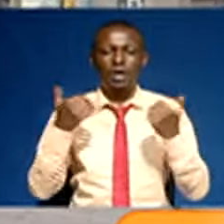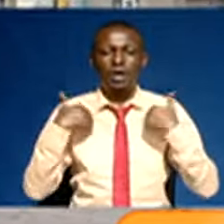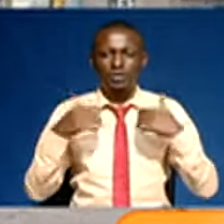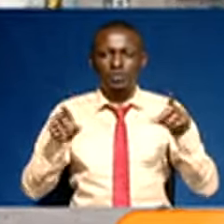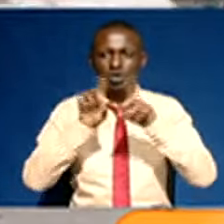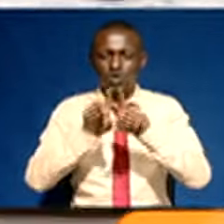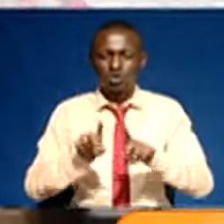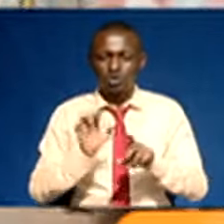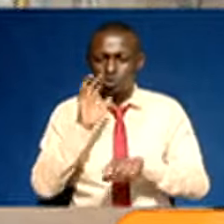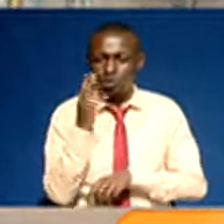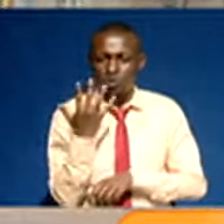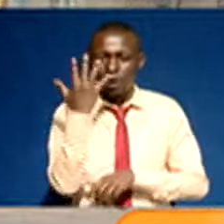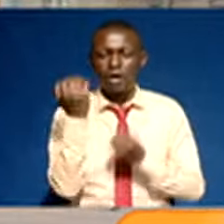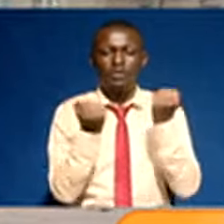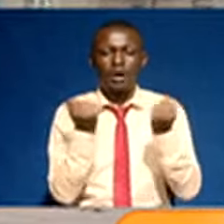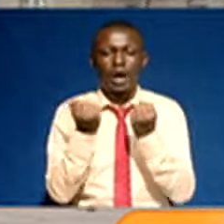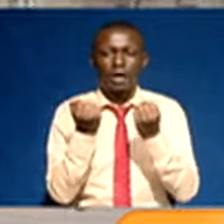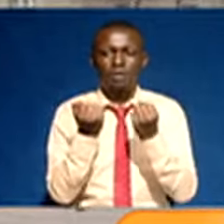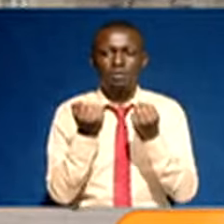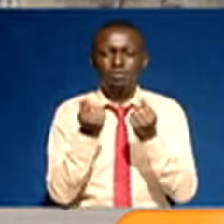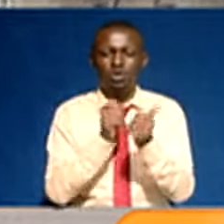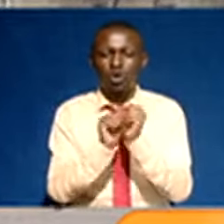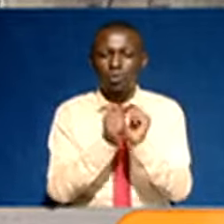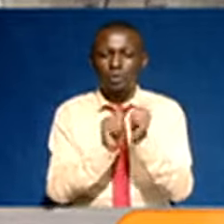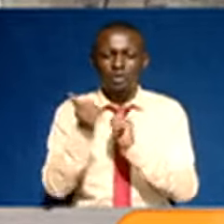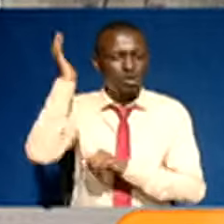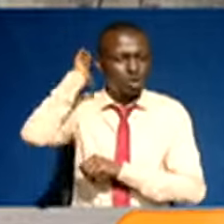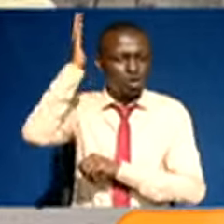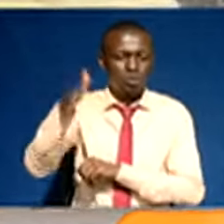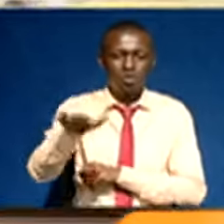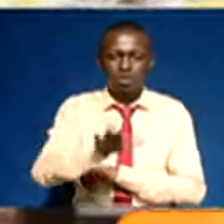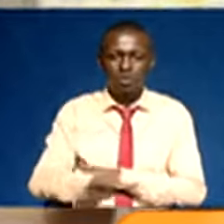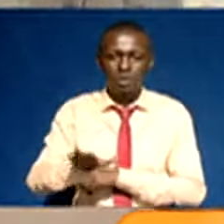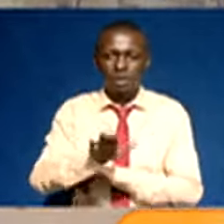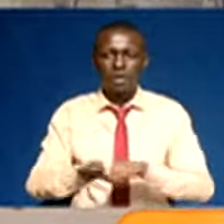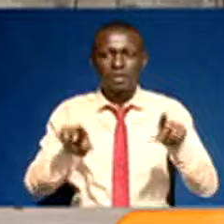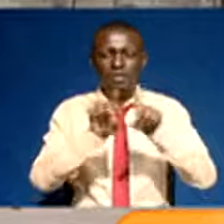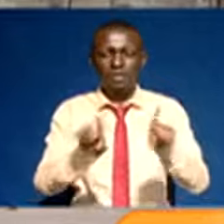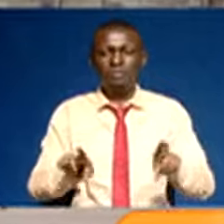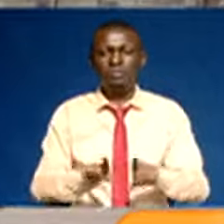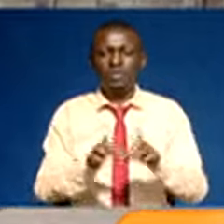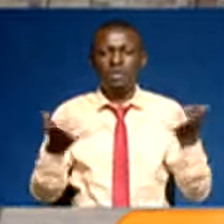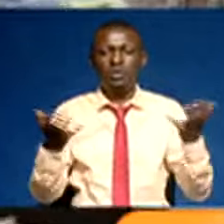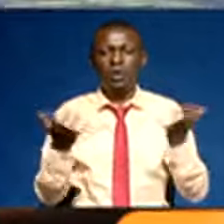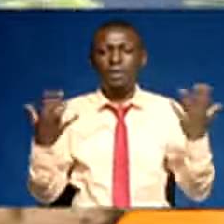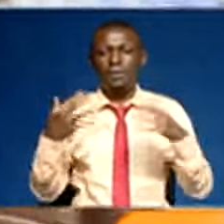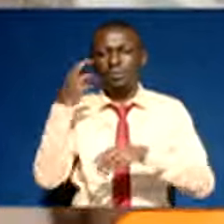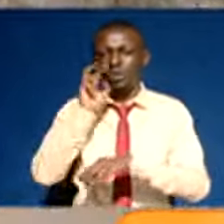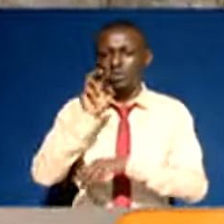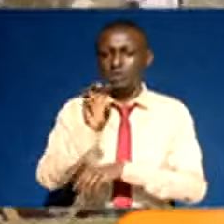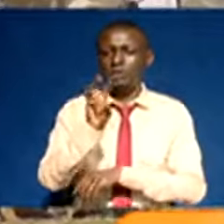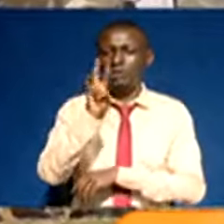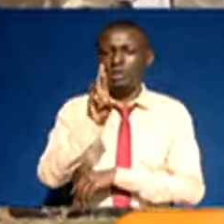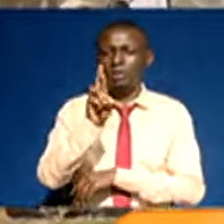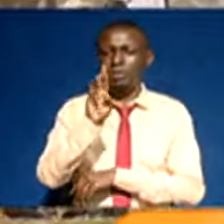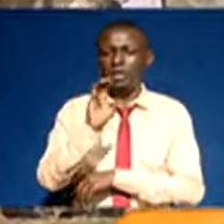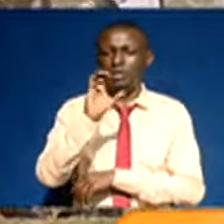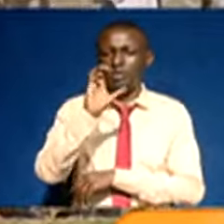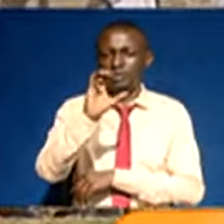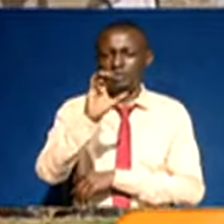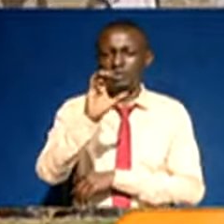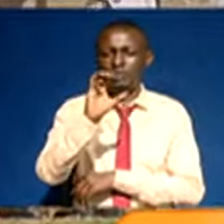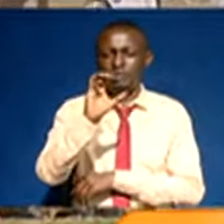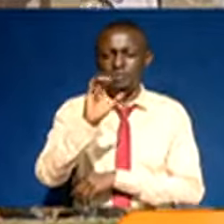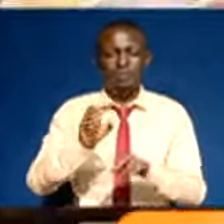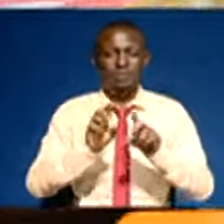five cars at a time will race wheel to wheel on a circuit similar to the Super Spectator stage at the WRC Safari Rally, but